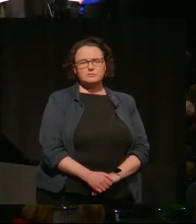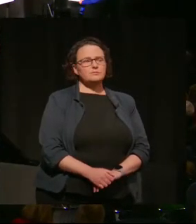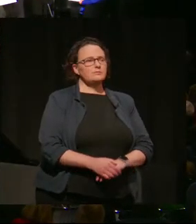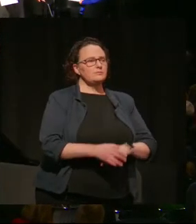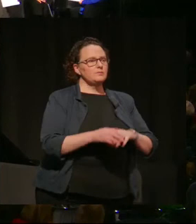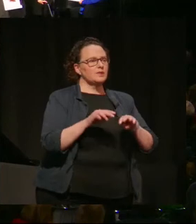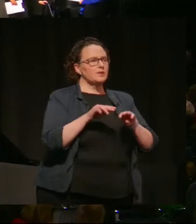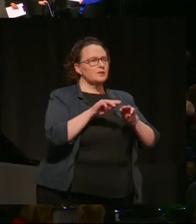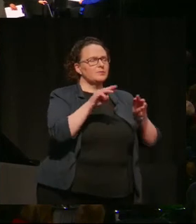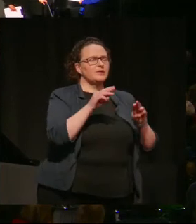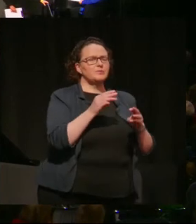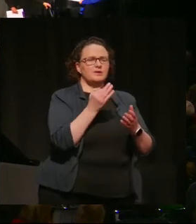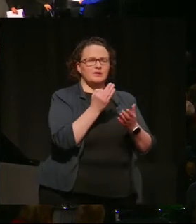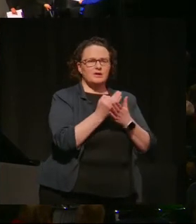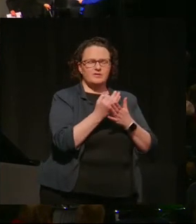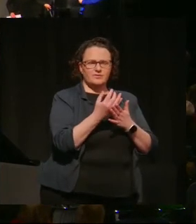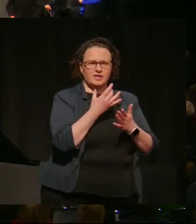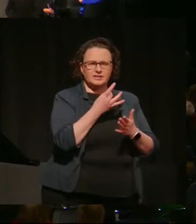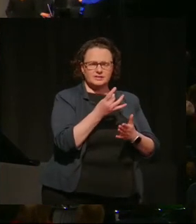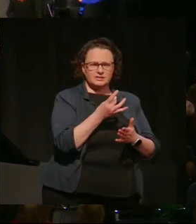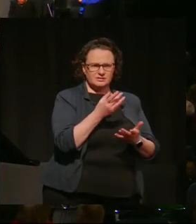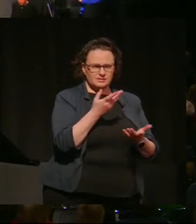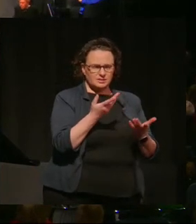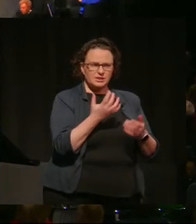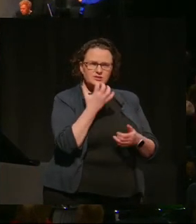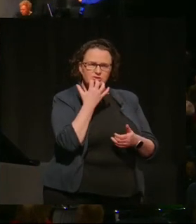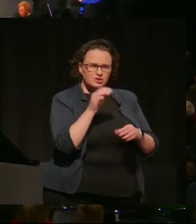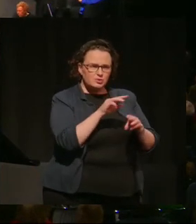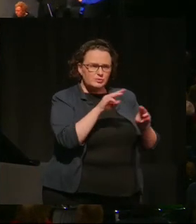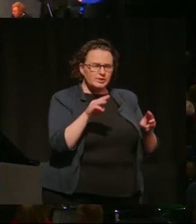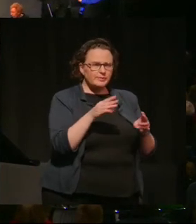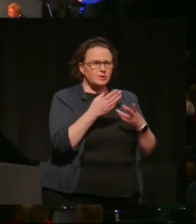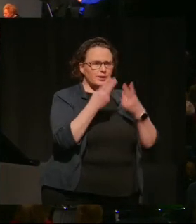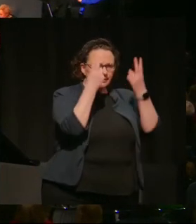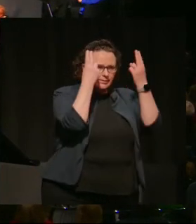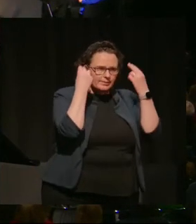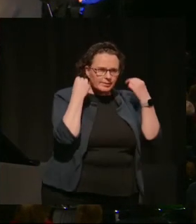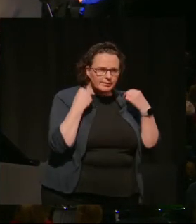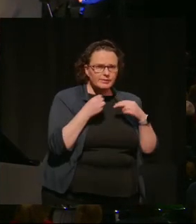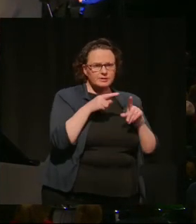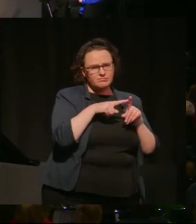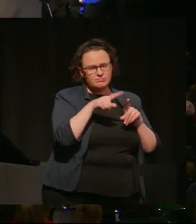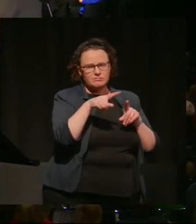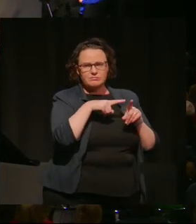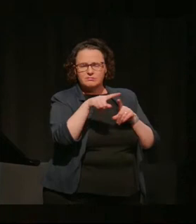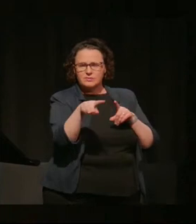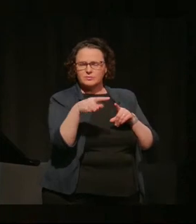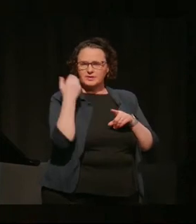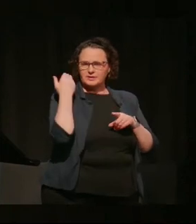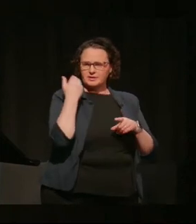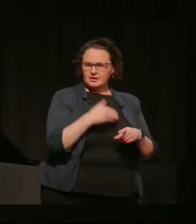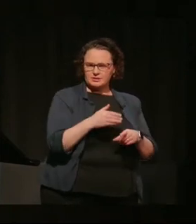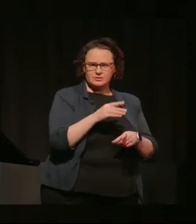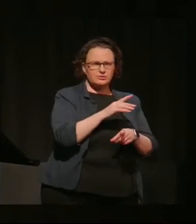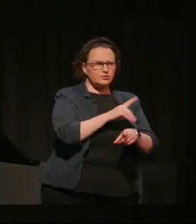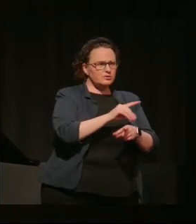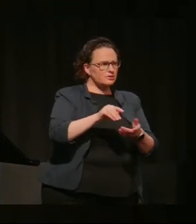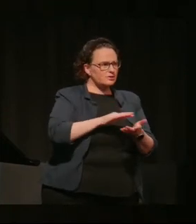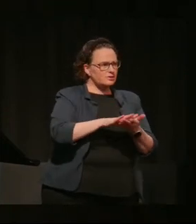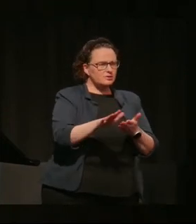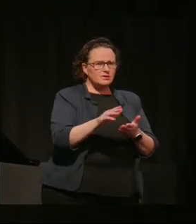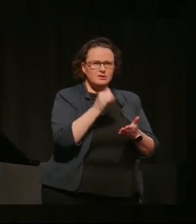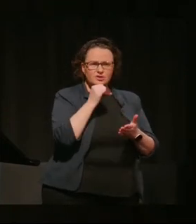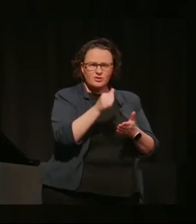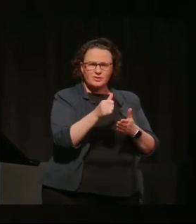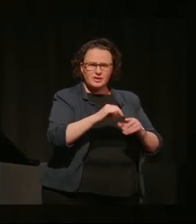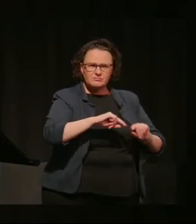People often ask, how come Jewish people went like lambs to the slaughter during the Holocaust? How come they didn't rebel or